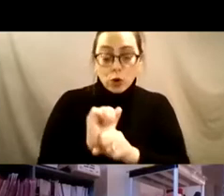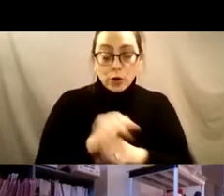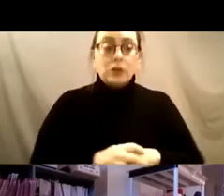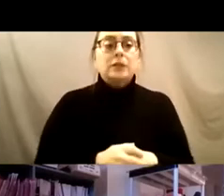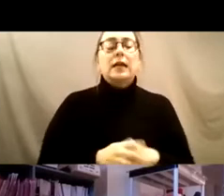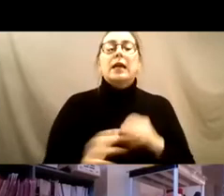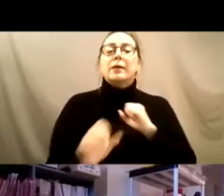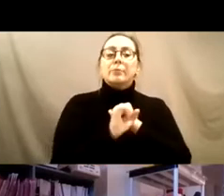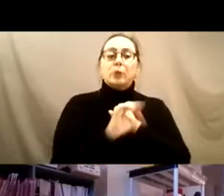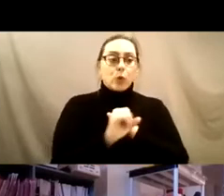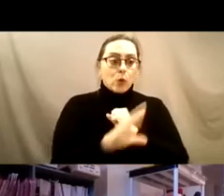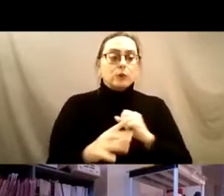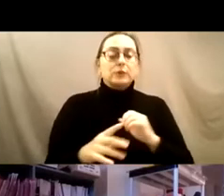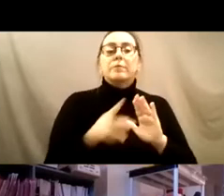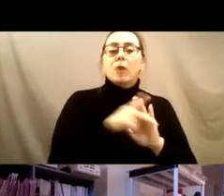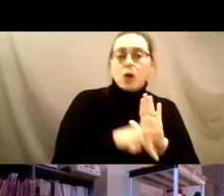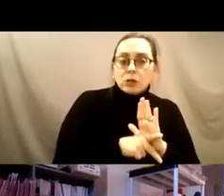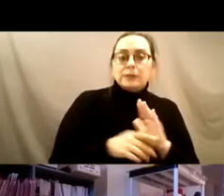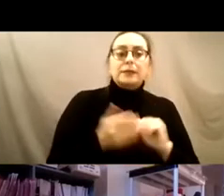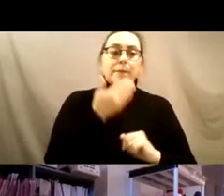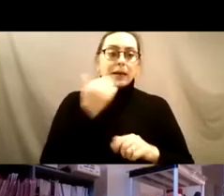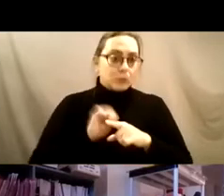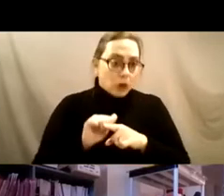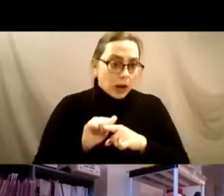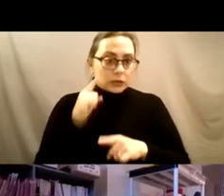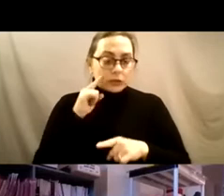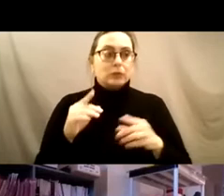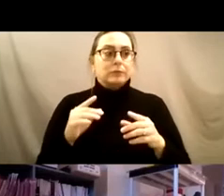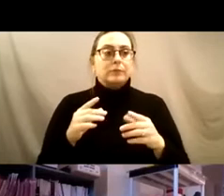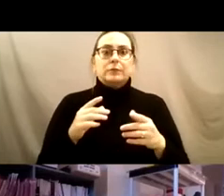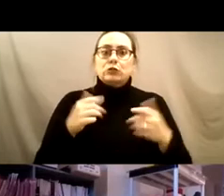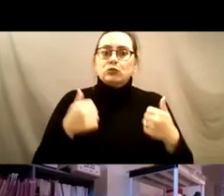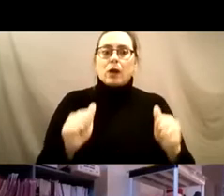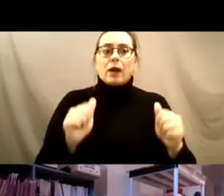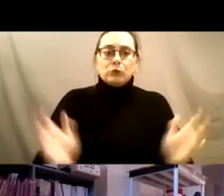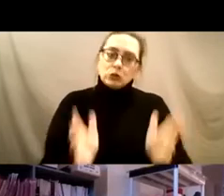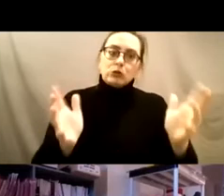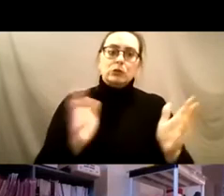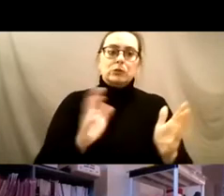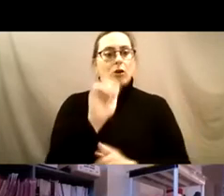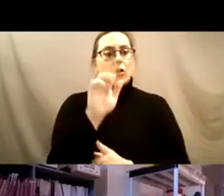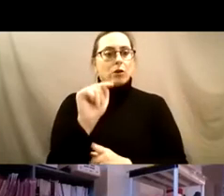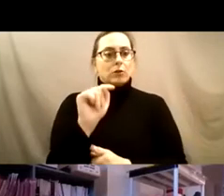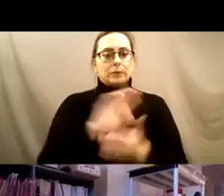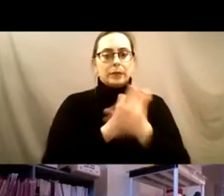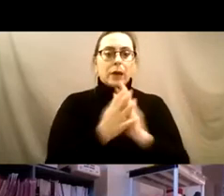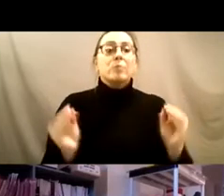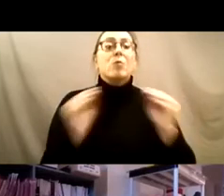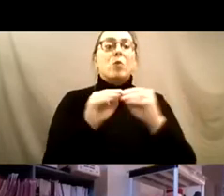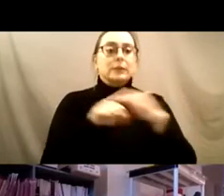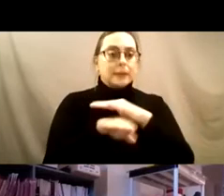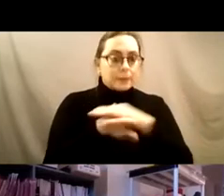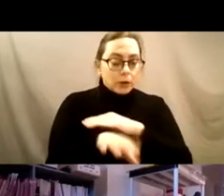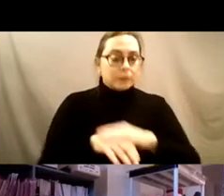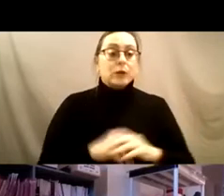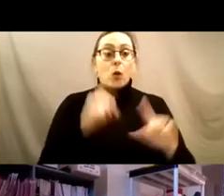promotes policies and practices intended to make the arts more accessible for all Manitobans. Our goals are: 1,